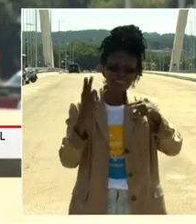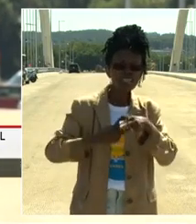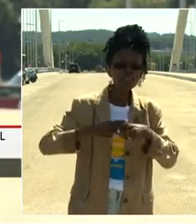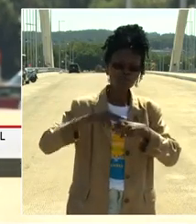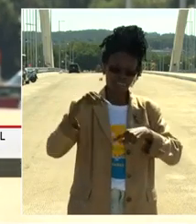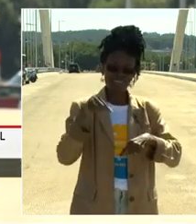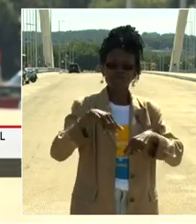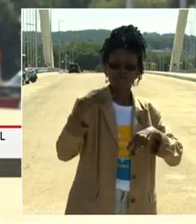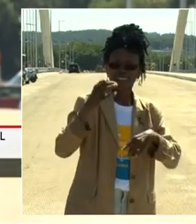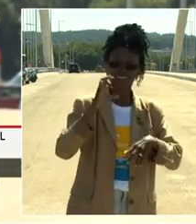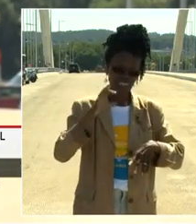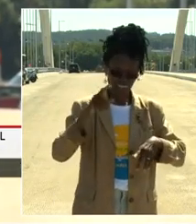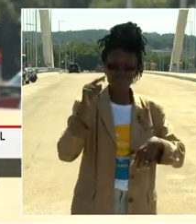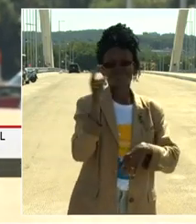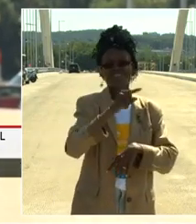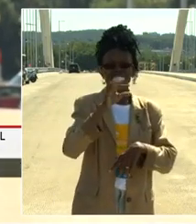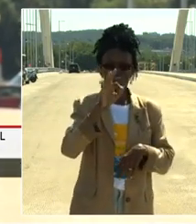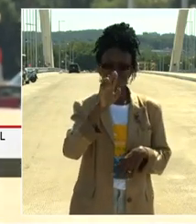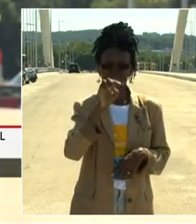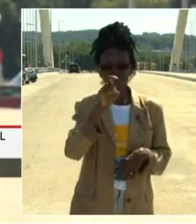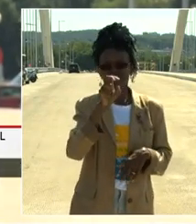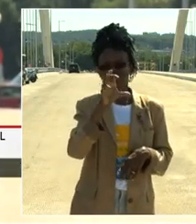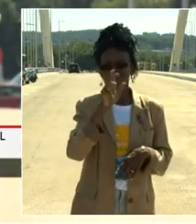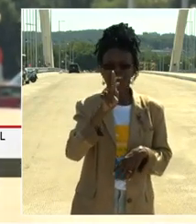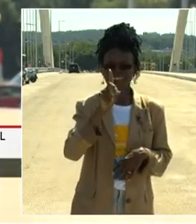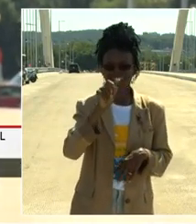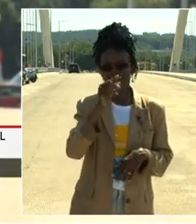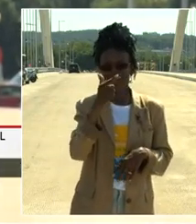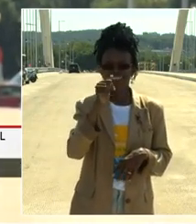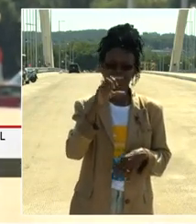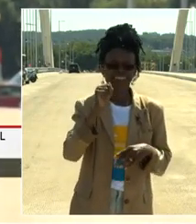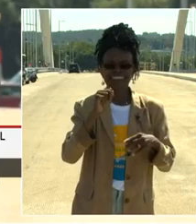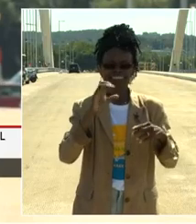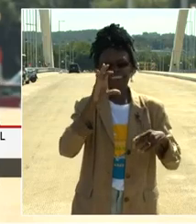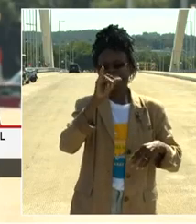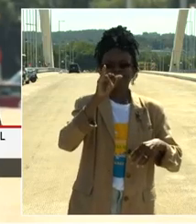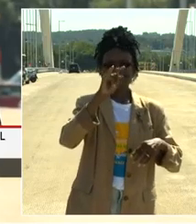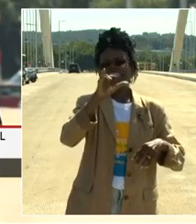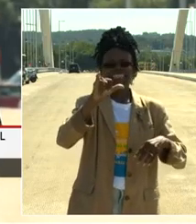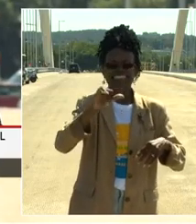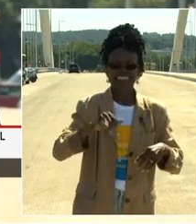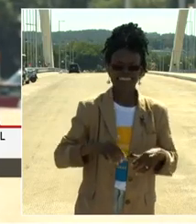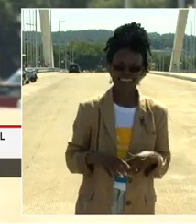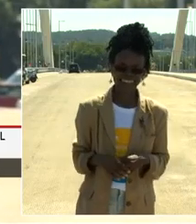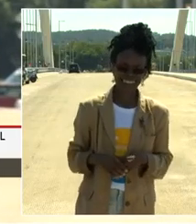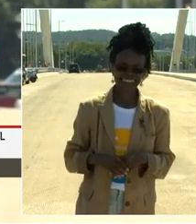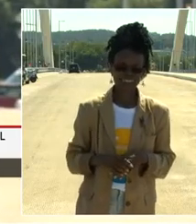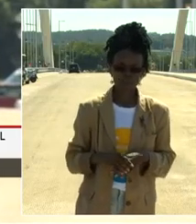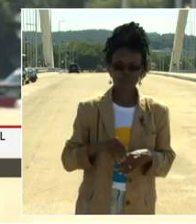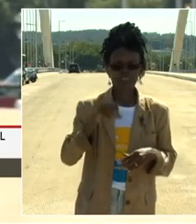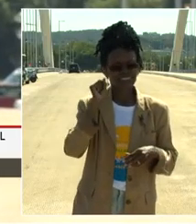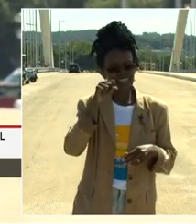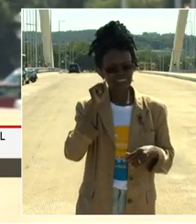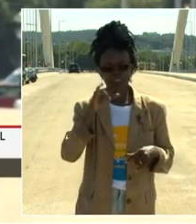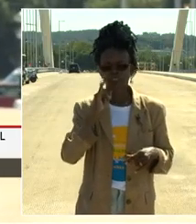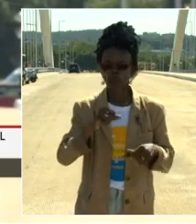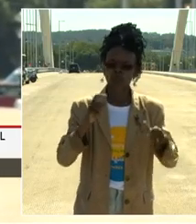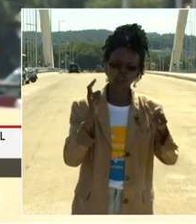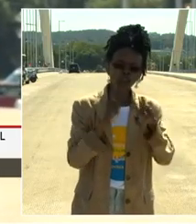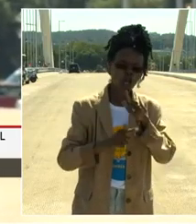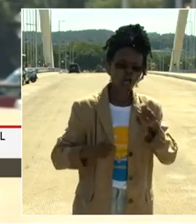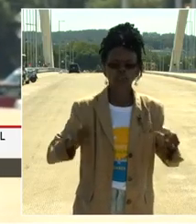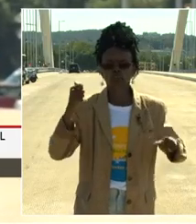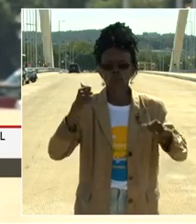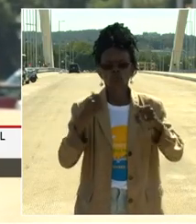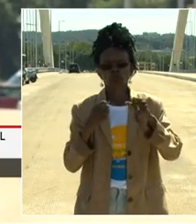fitting then that this bridge literally represents the largest infrastructure project in